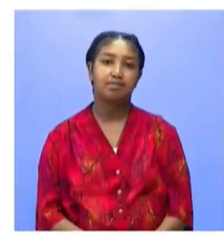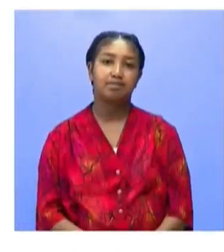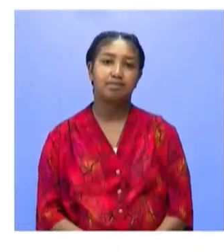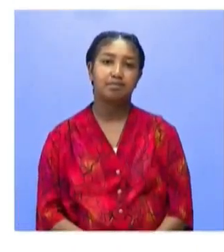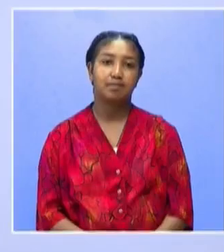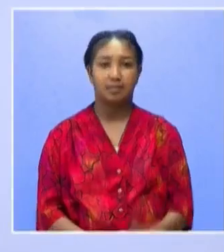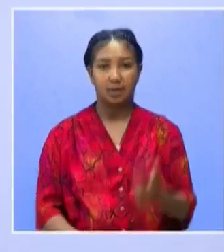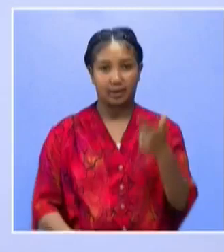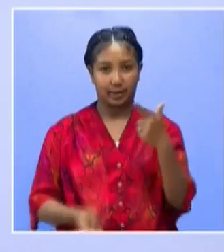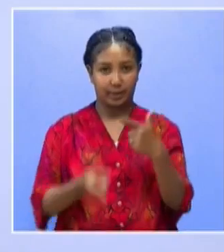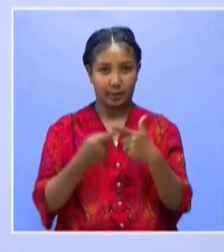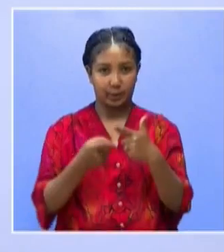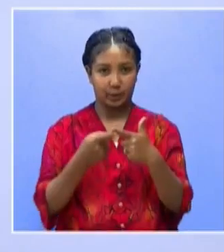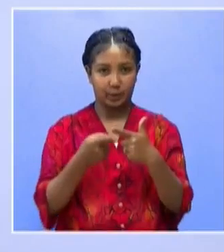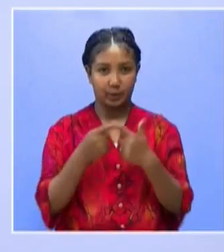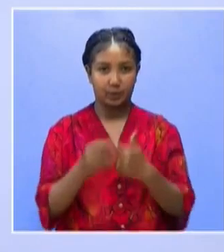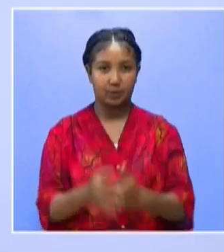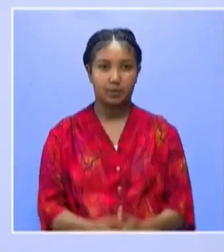Number 2.